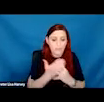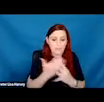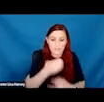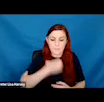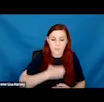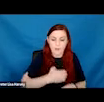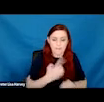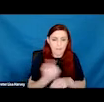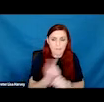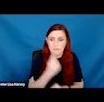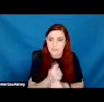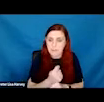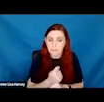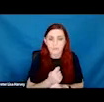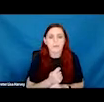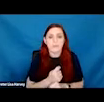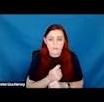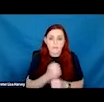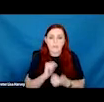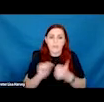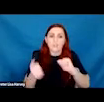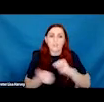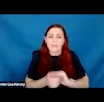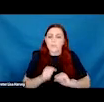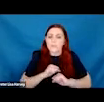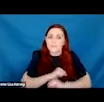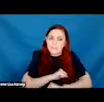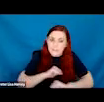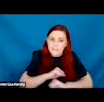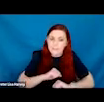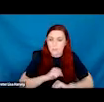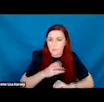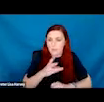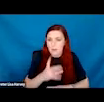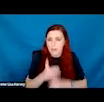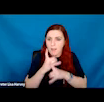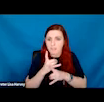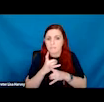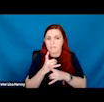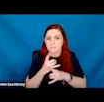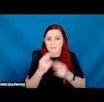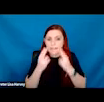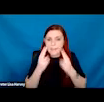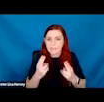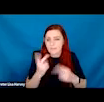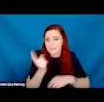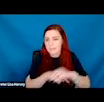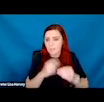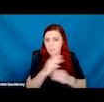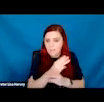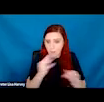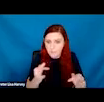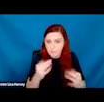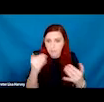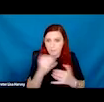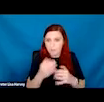child facilities. Changing place toilets will help alleviate this problem for disabled parents and caregivers in the future. And when